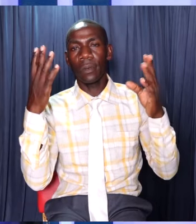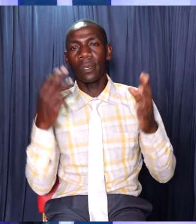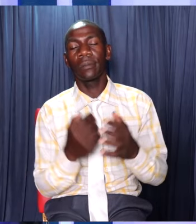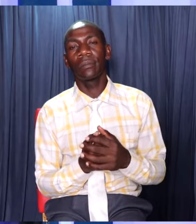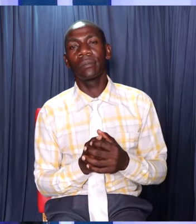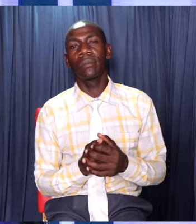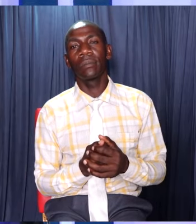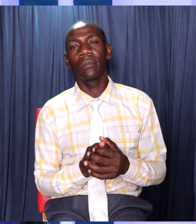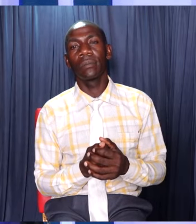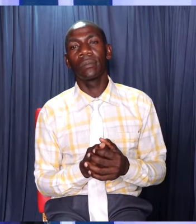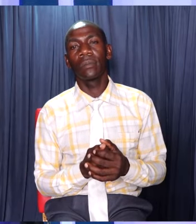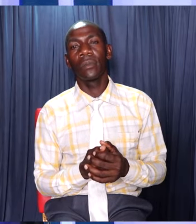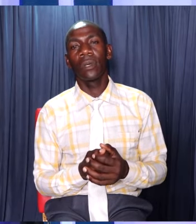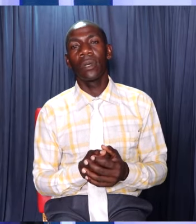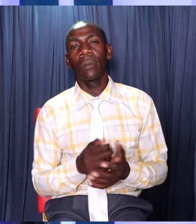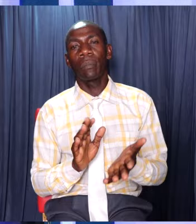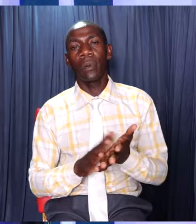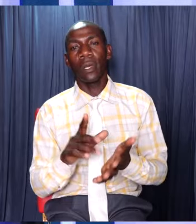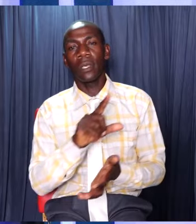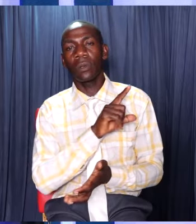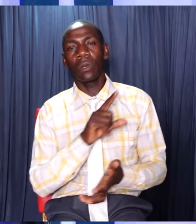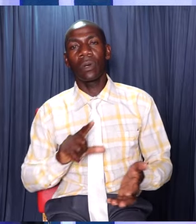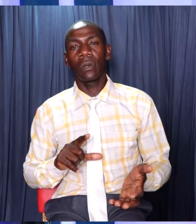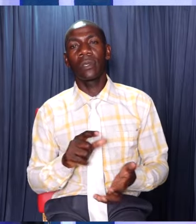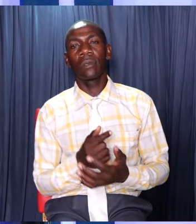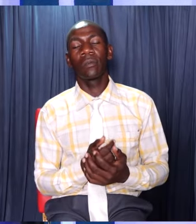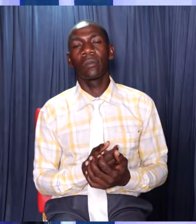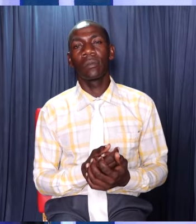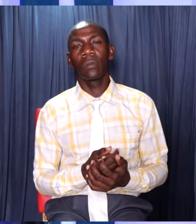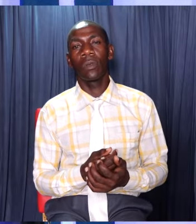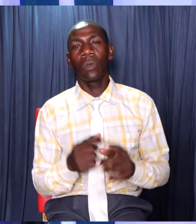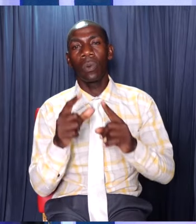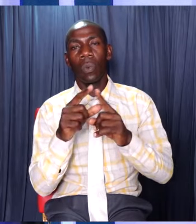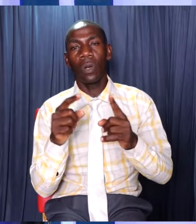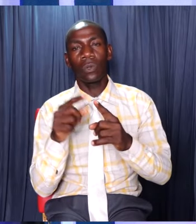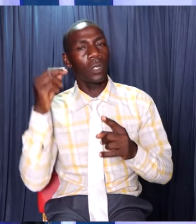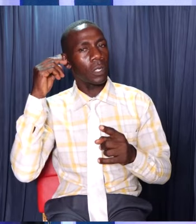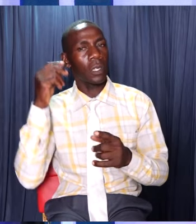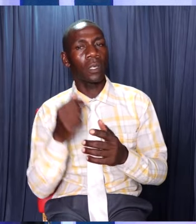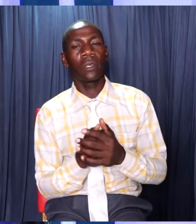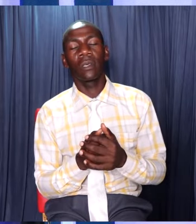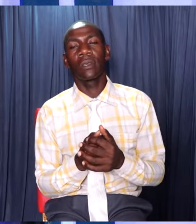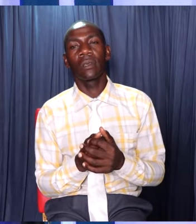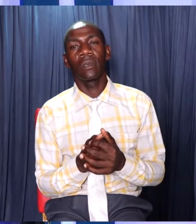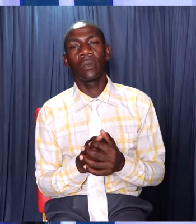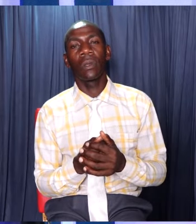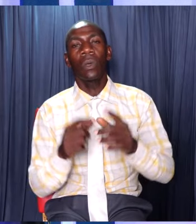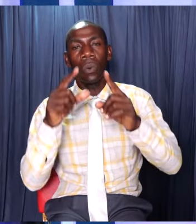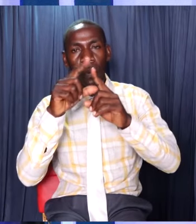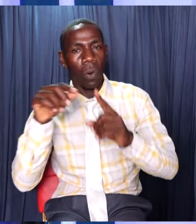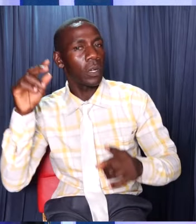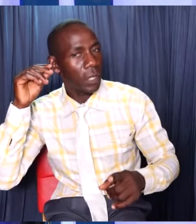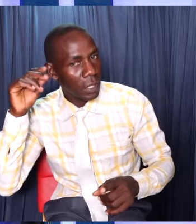Hallelujah. Hallelujah. Bwana Yesu asifiwe sana. Amen. Neno kusikiliza. The word listening.